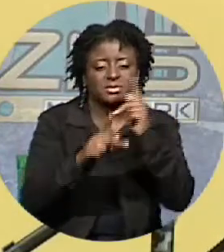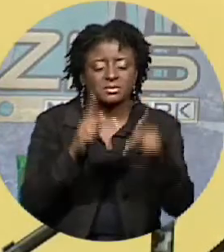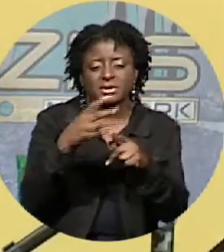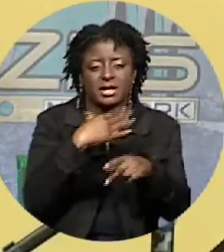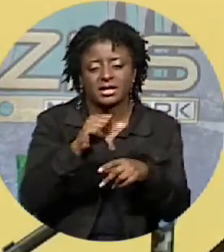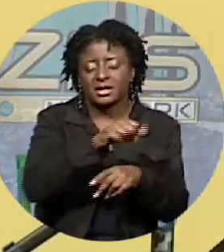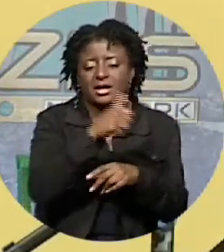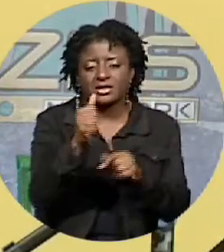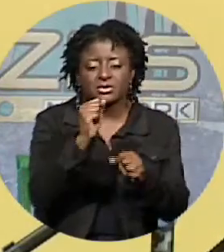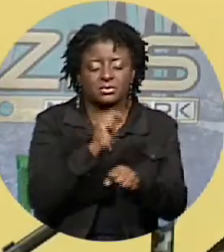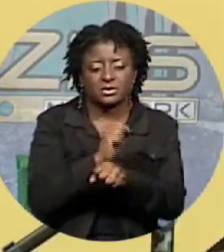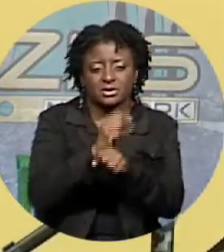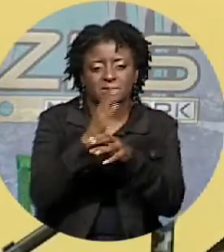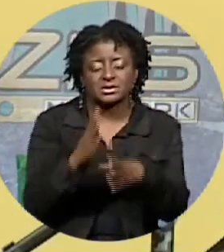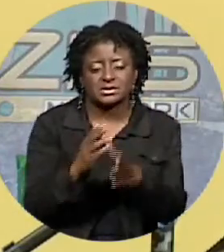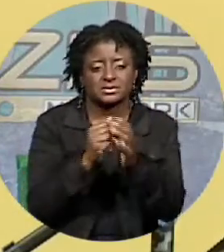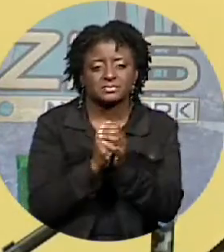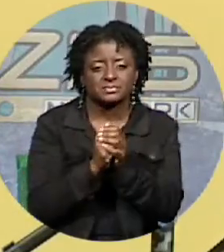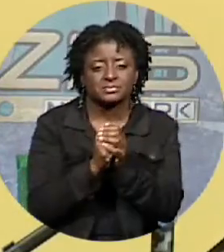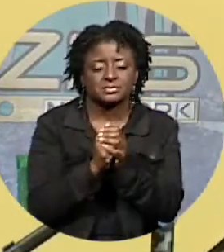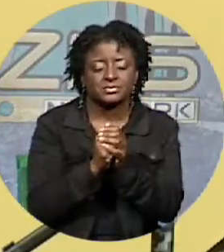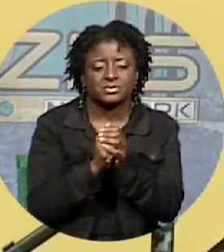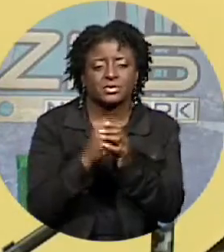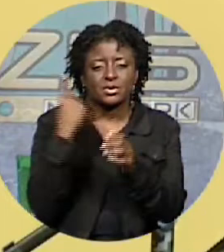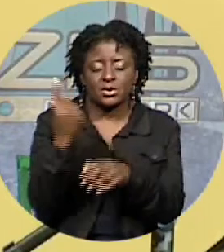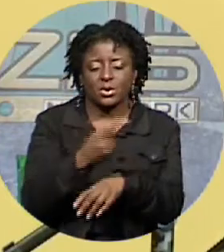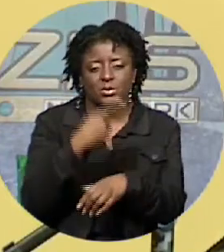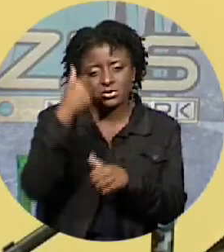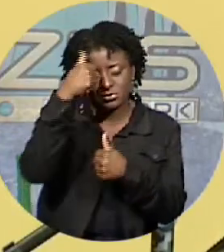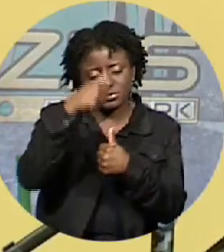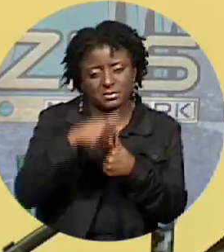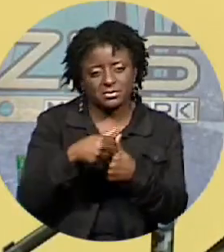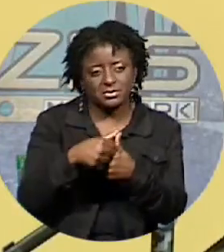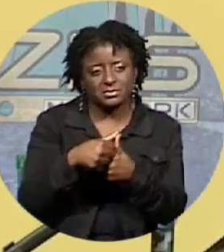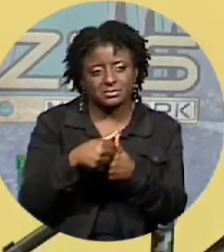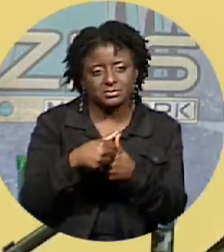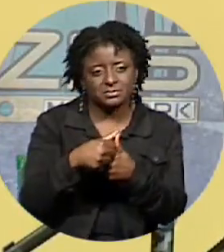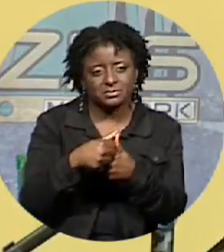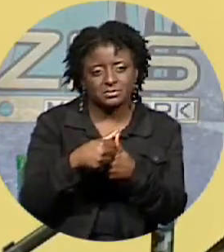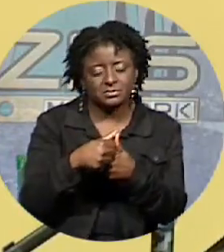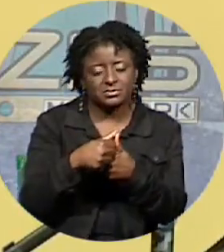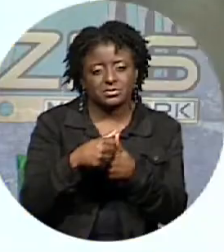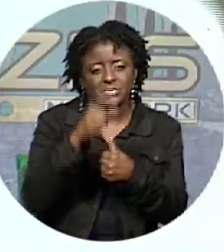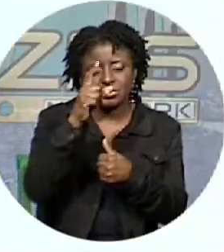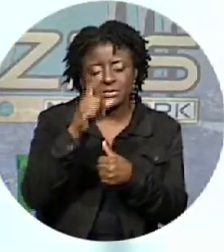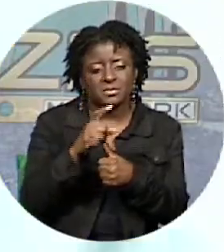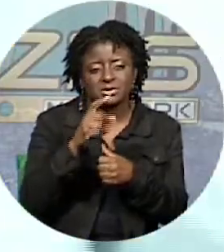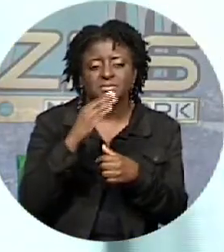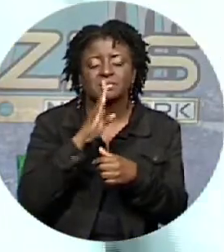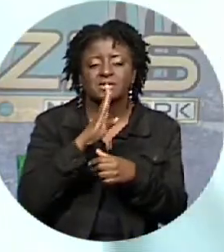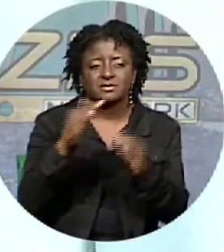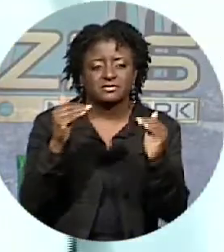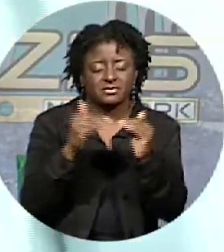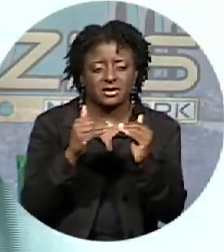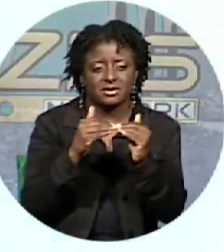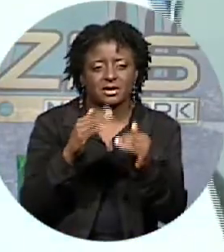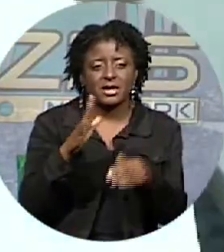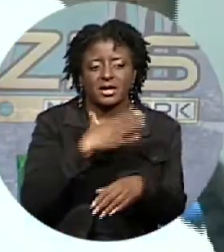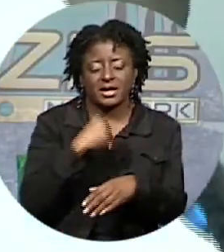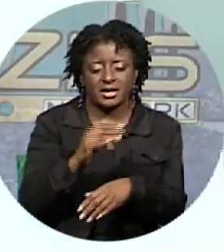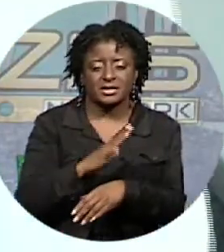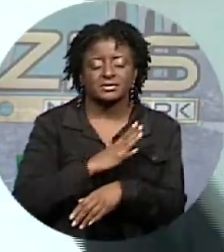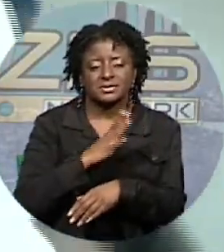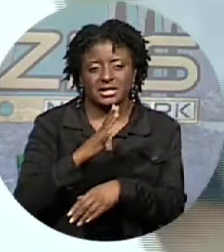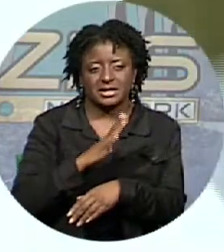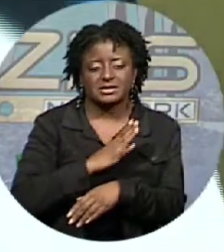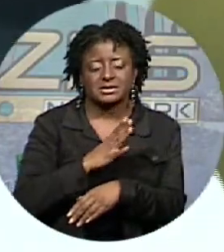officers. We will always bear in mind that we are to dispatch our duties fairly and in a professional and courteous manner. The